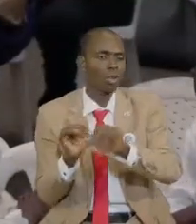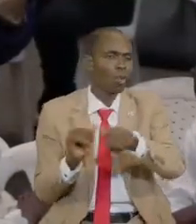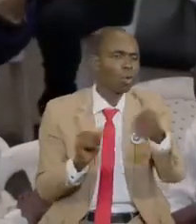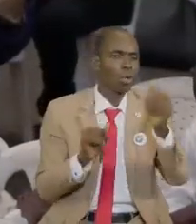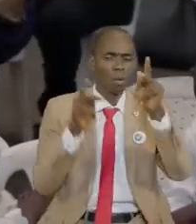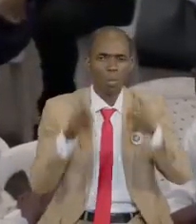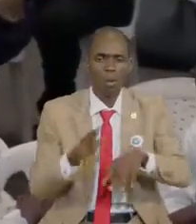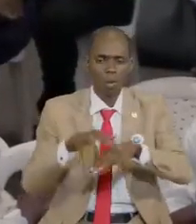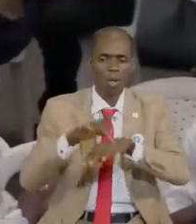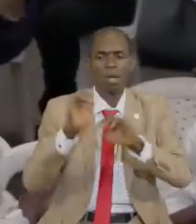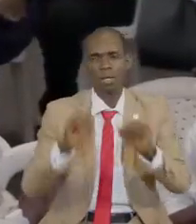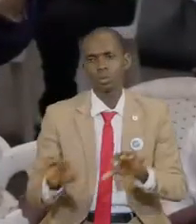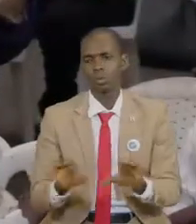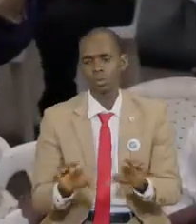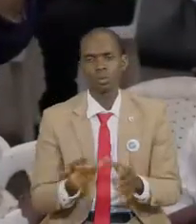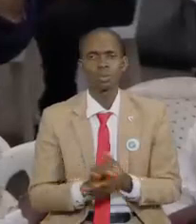earth can do.